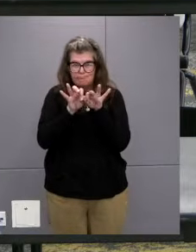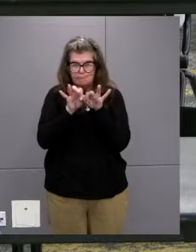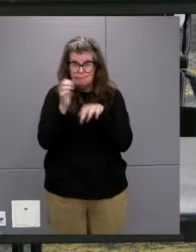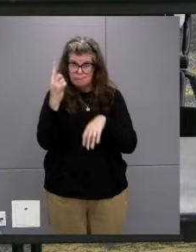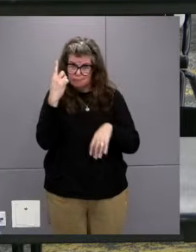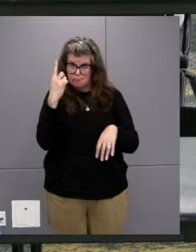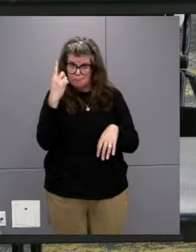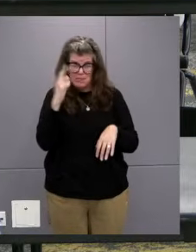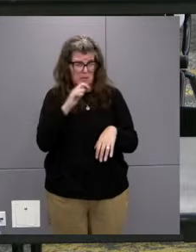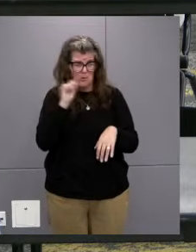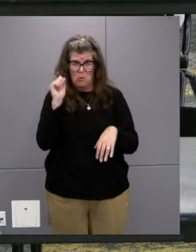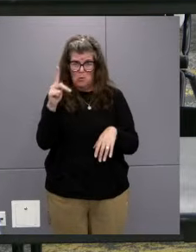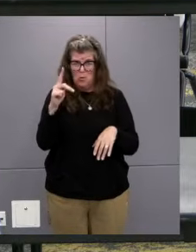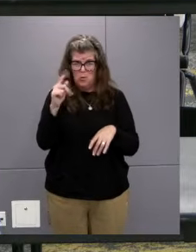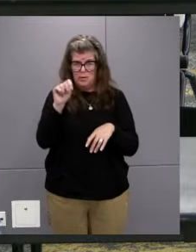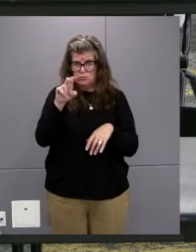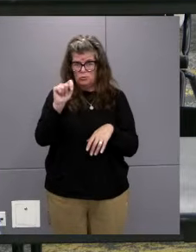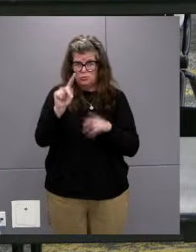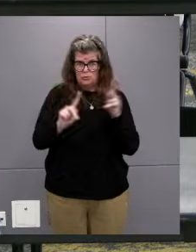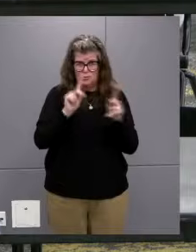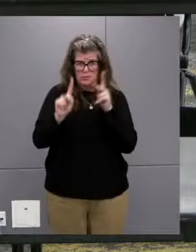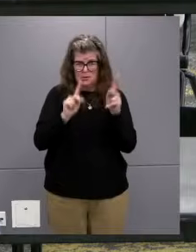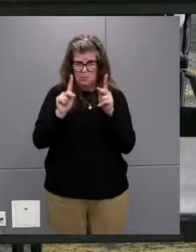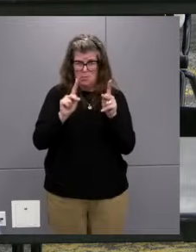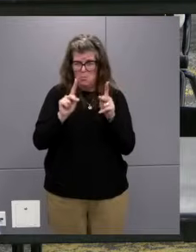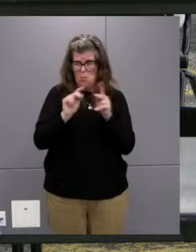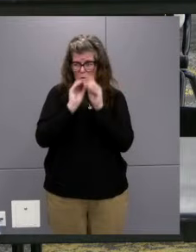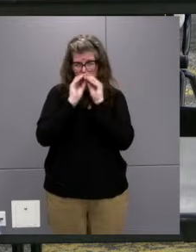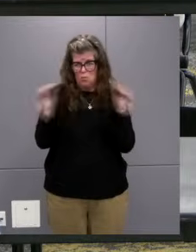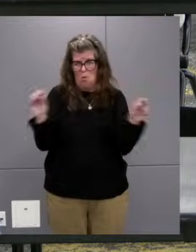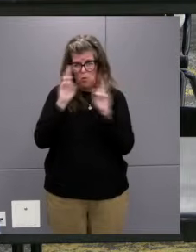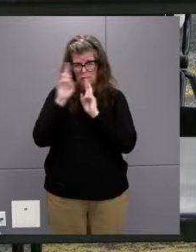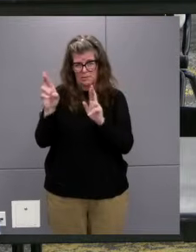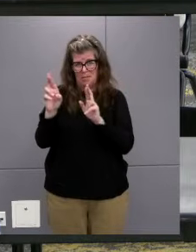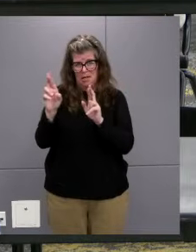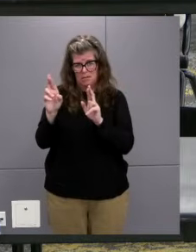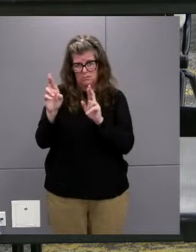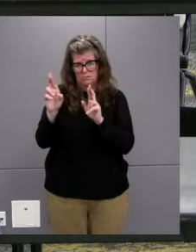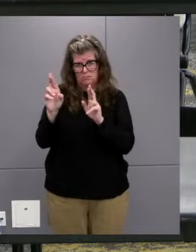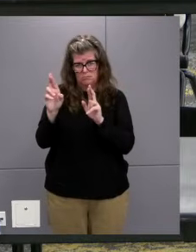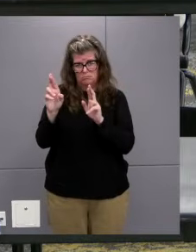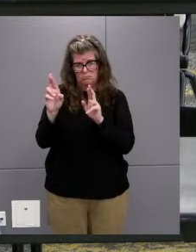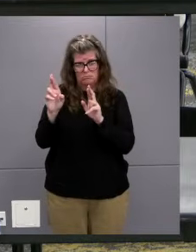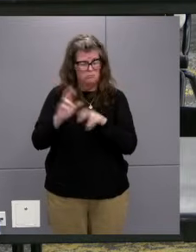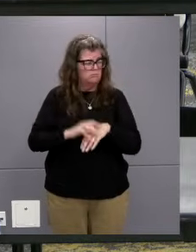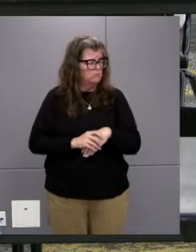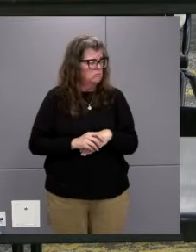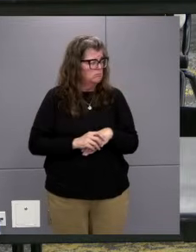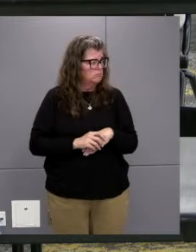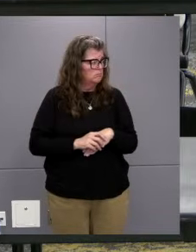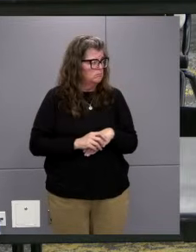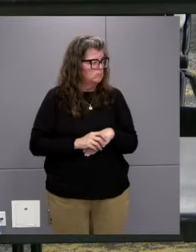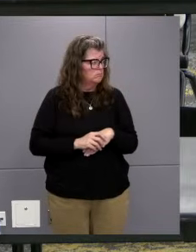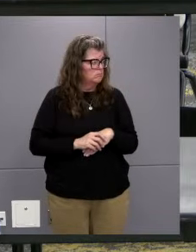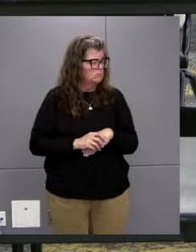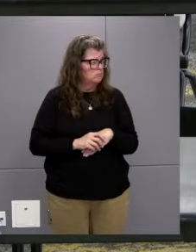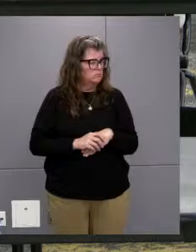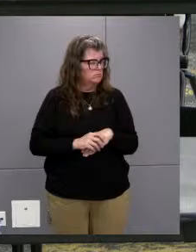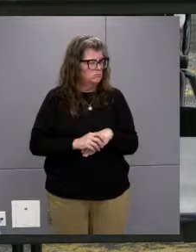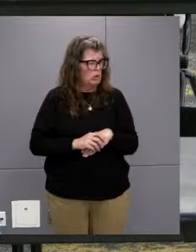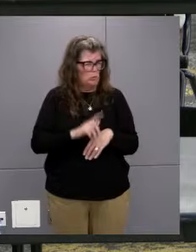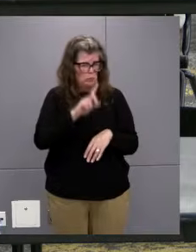okay to treat people with the lack of respect, with the lack of dignity, and to just be